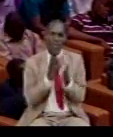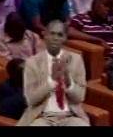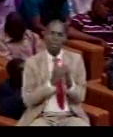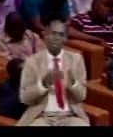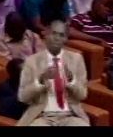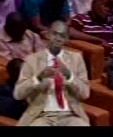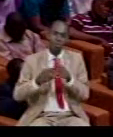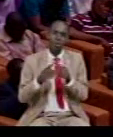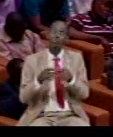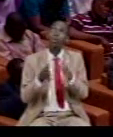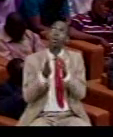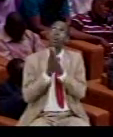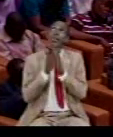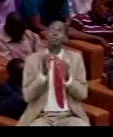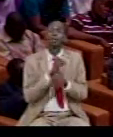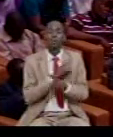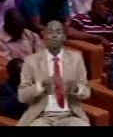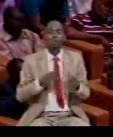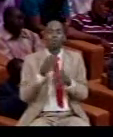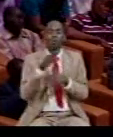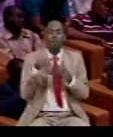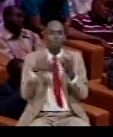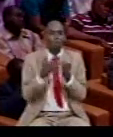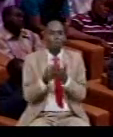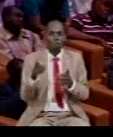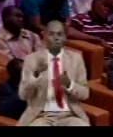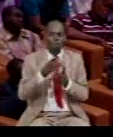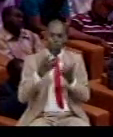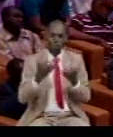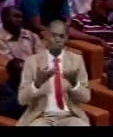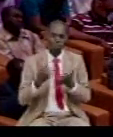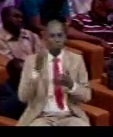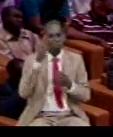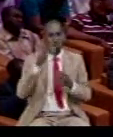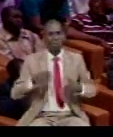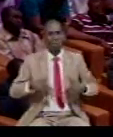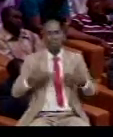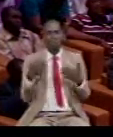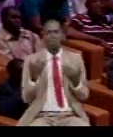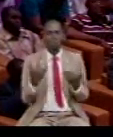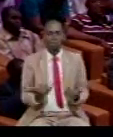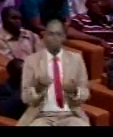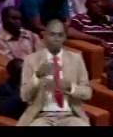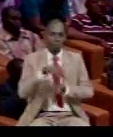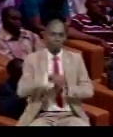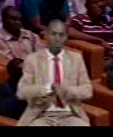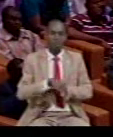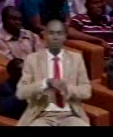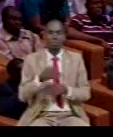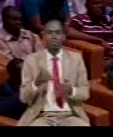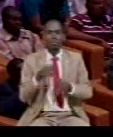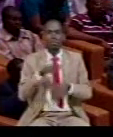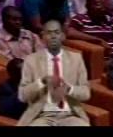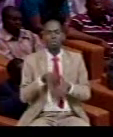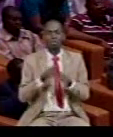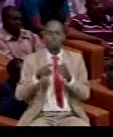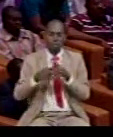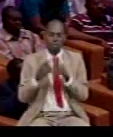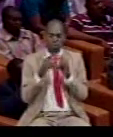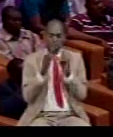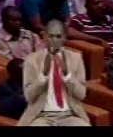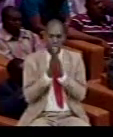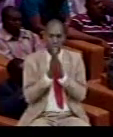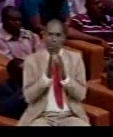you will carry go in Jesus' name. So as we are attending to the converts, both